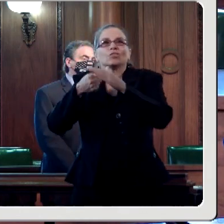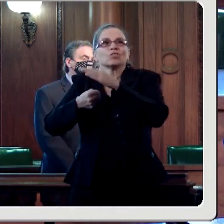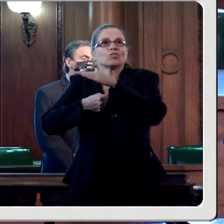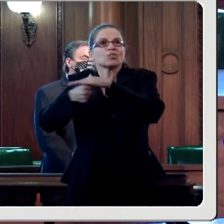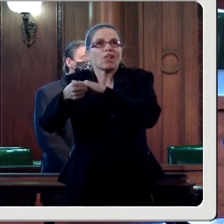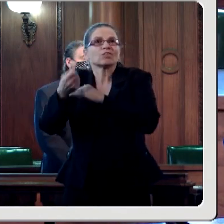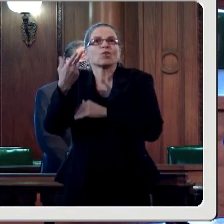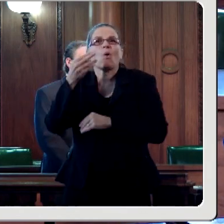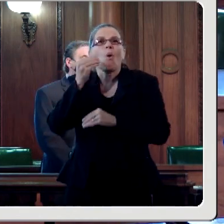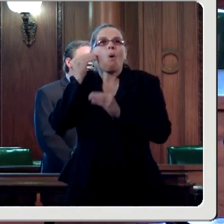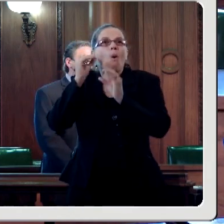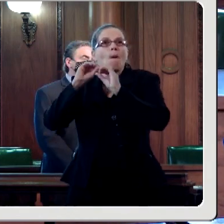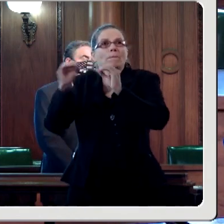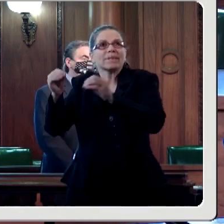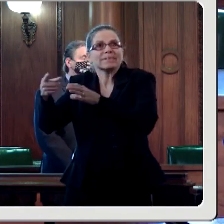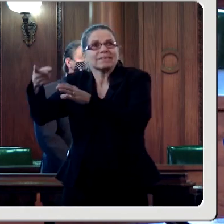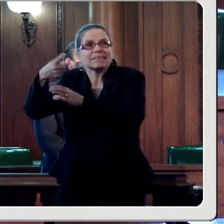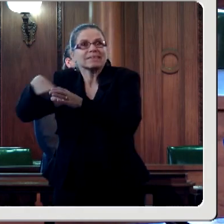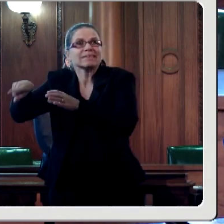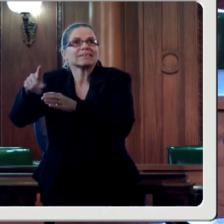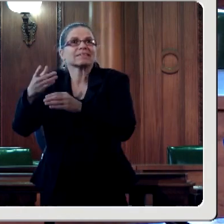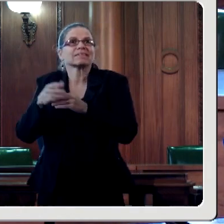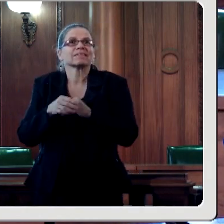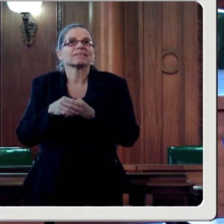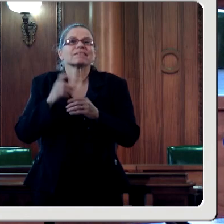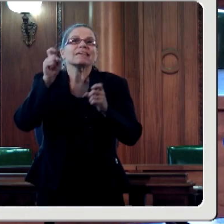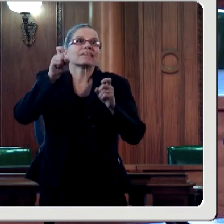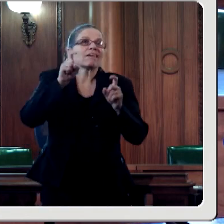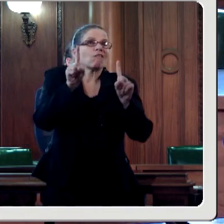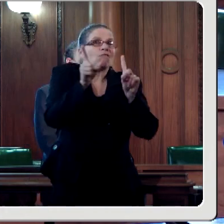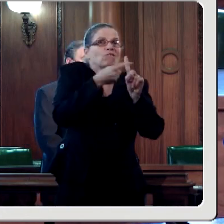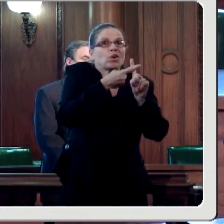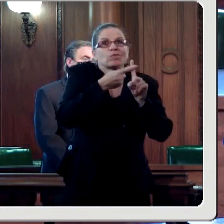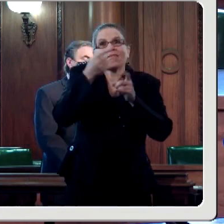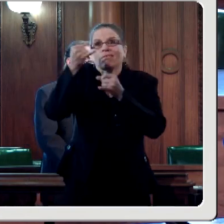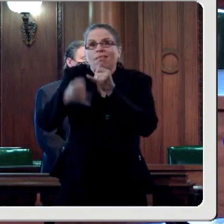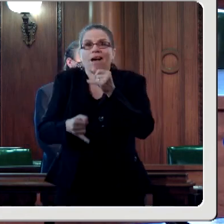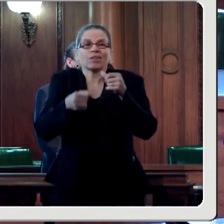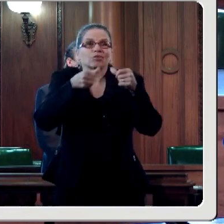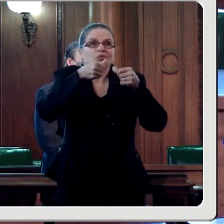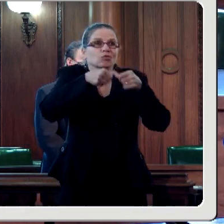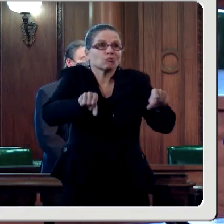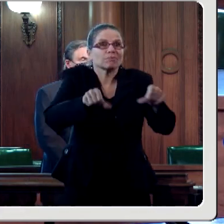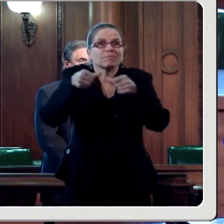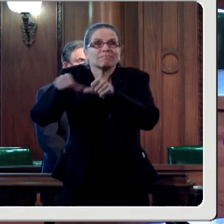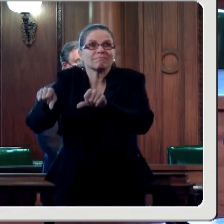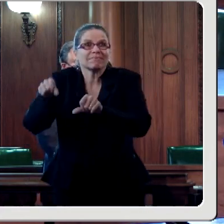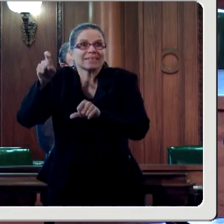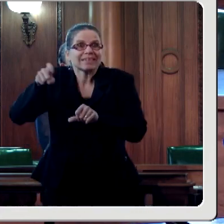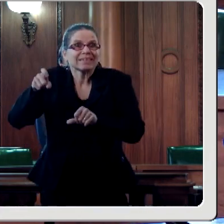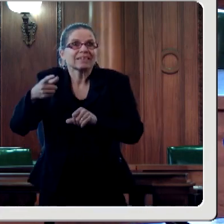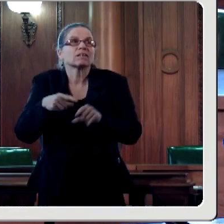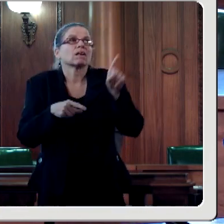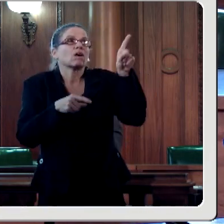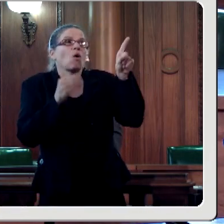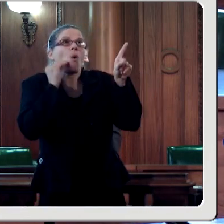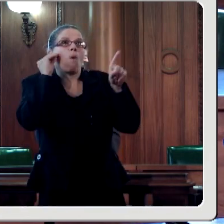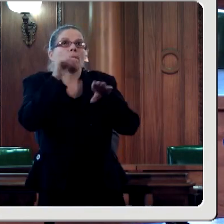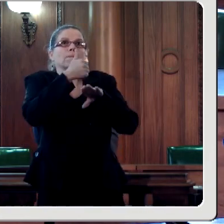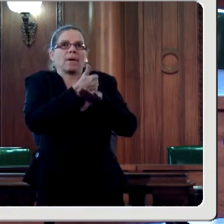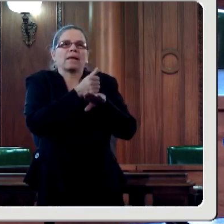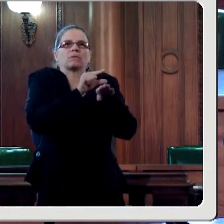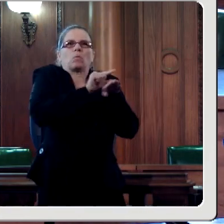And as the mayor indicated previously, we have gone through approximately 25% of the